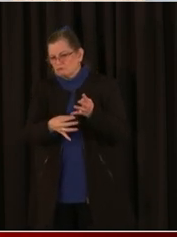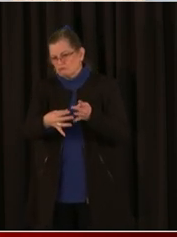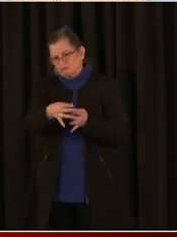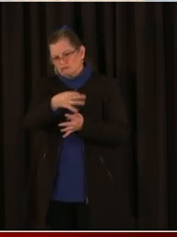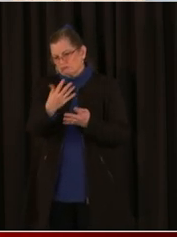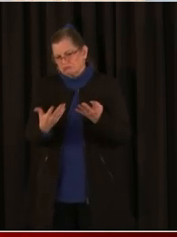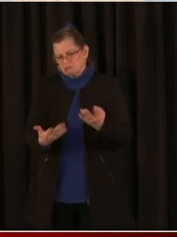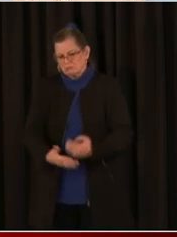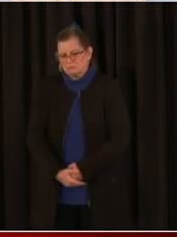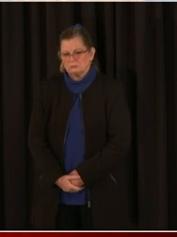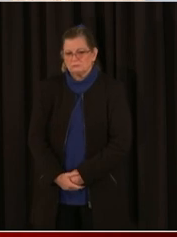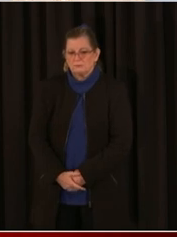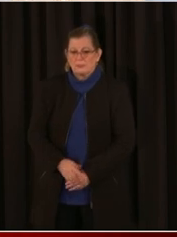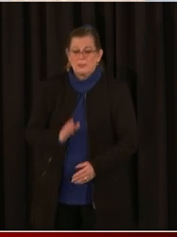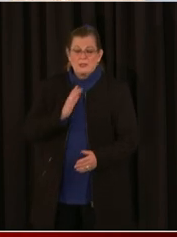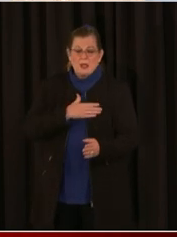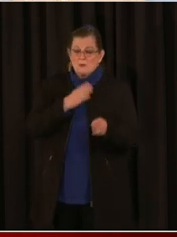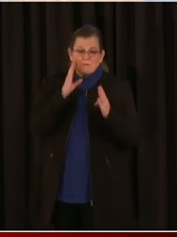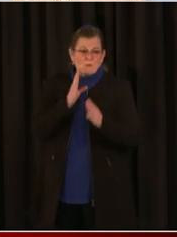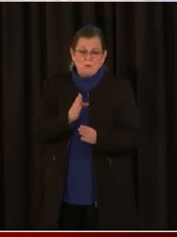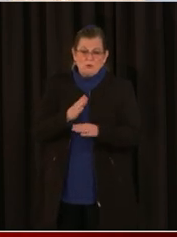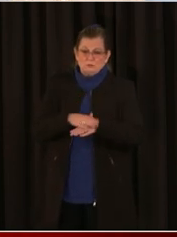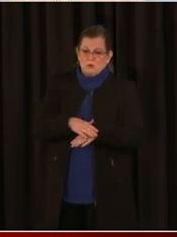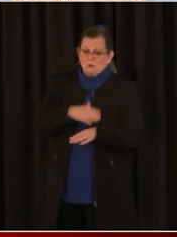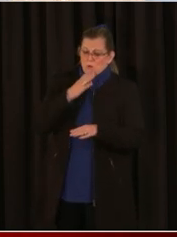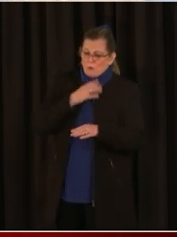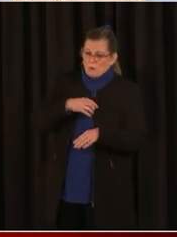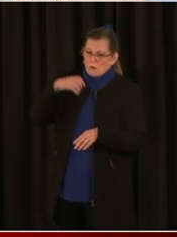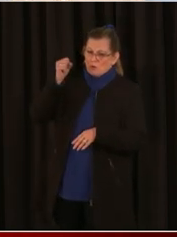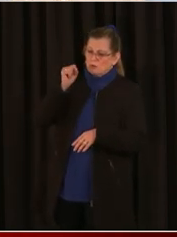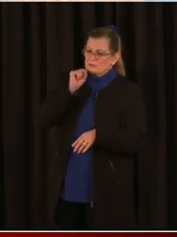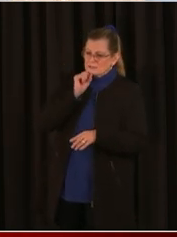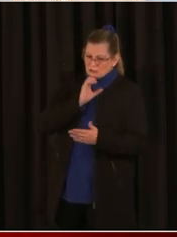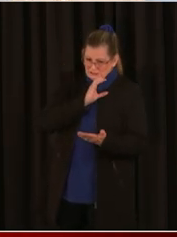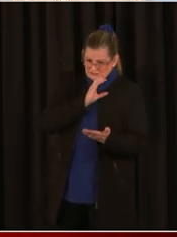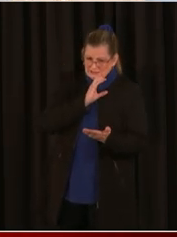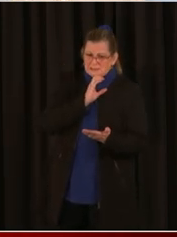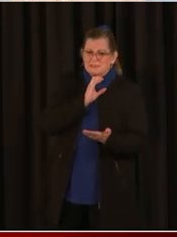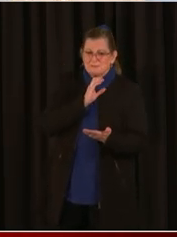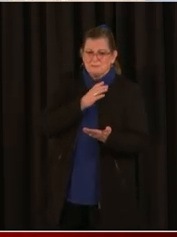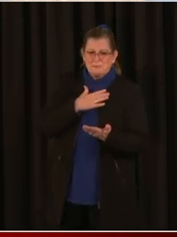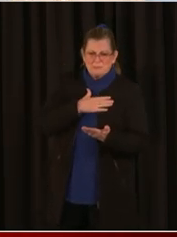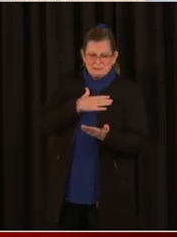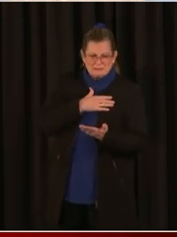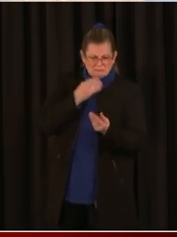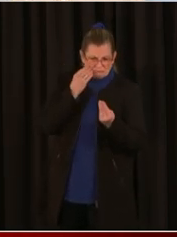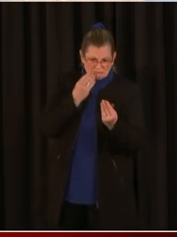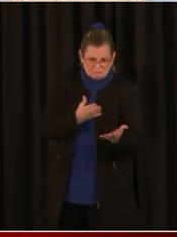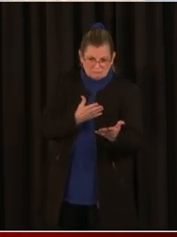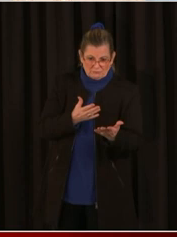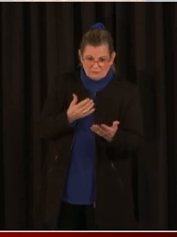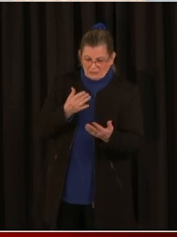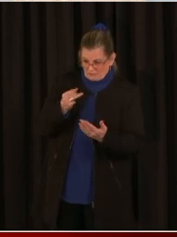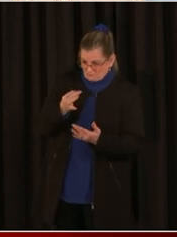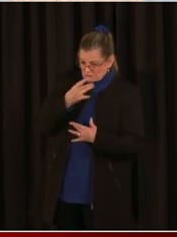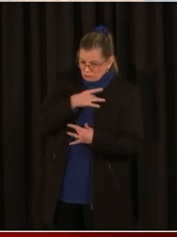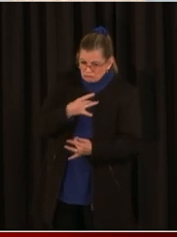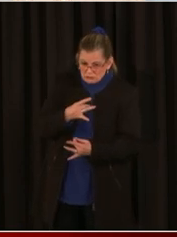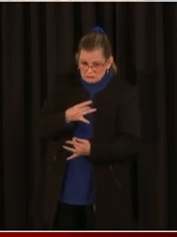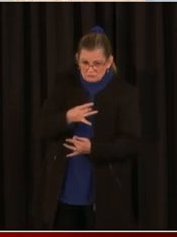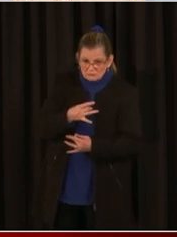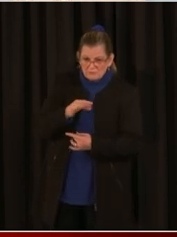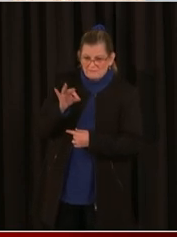which will have some focus on older adults. So once again, those dates are February 10th,